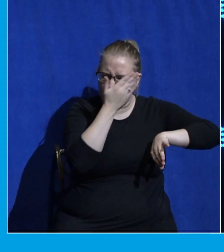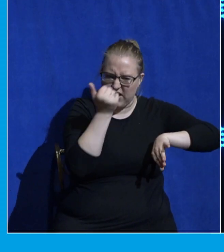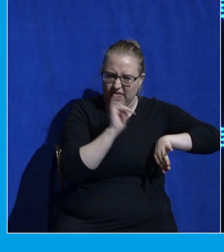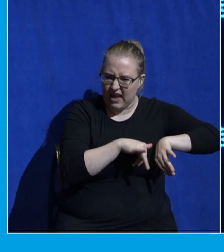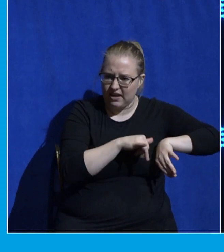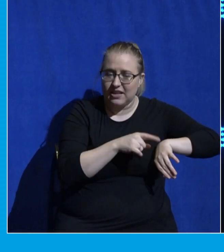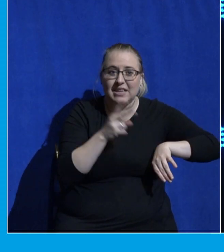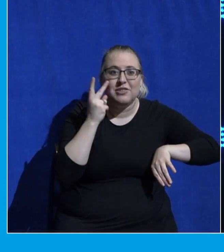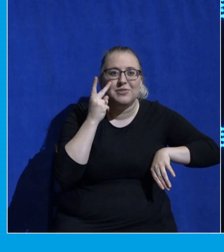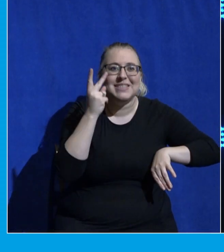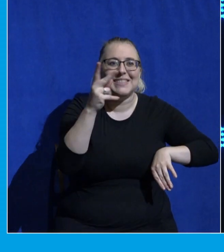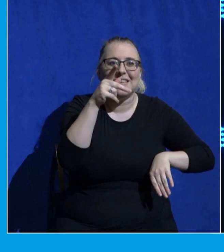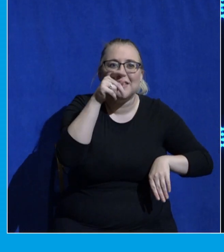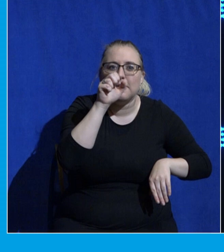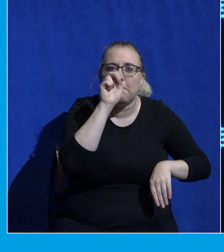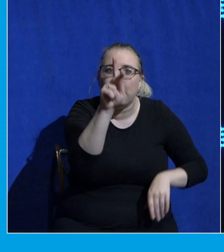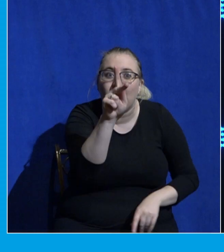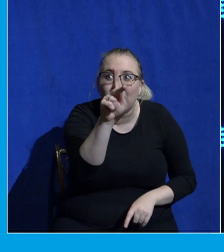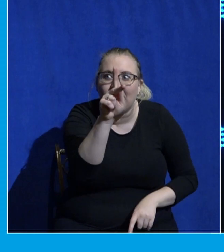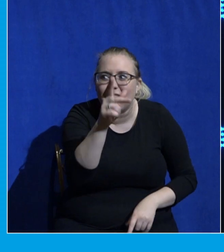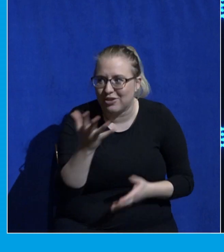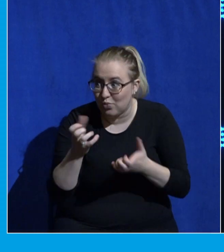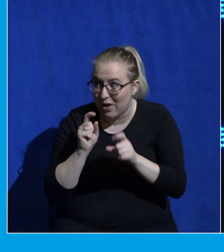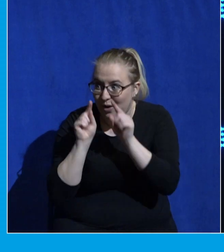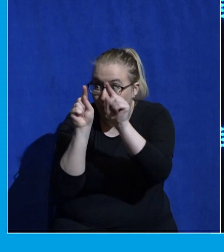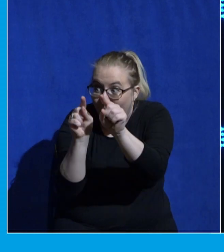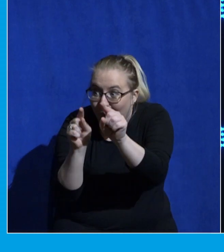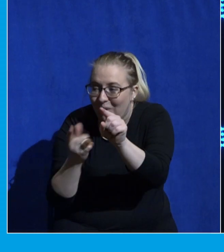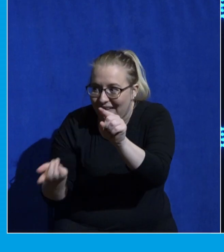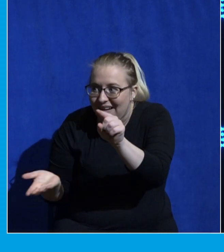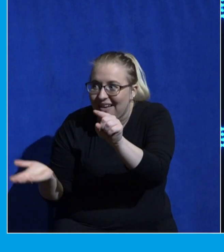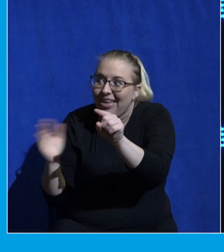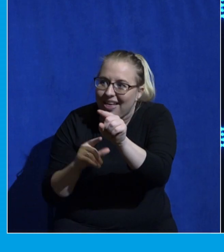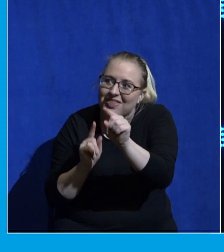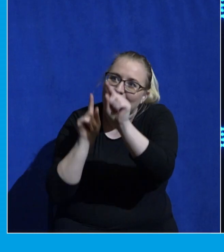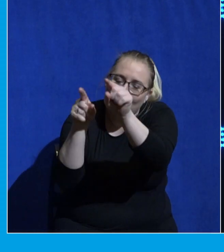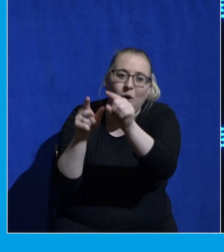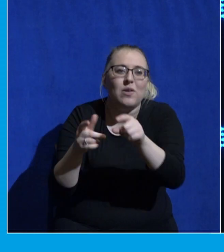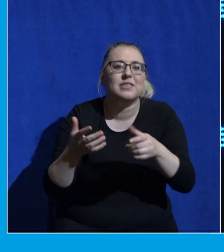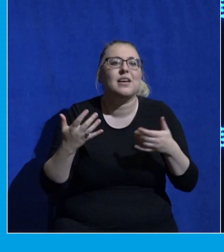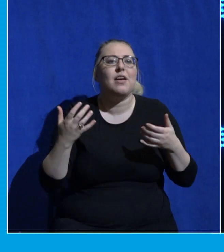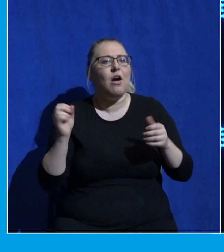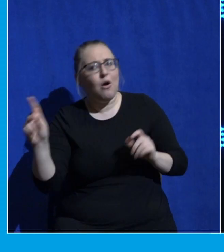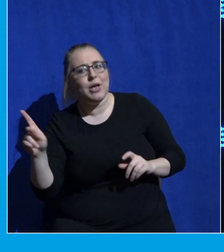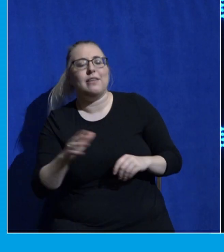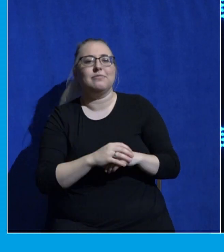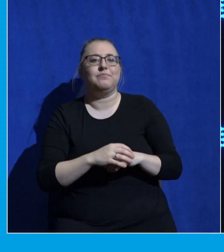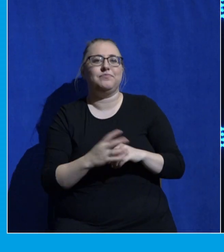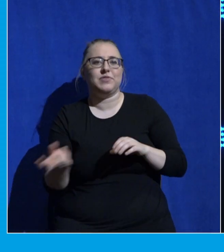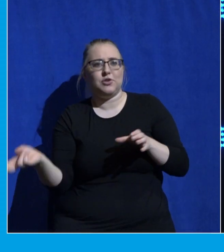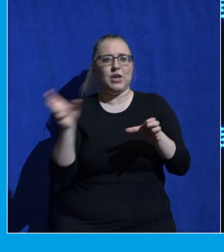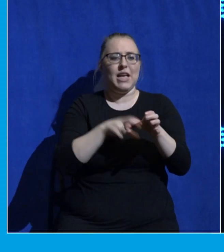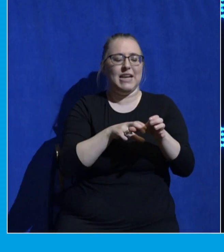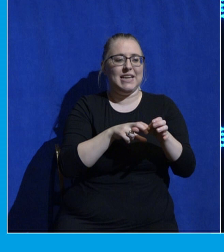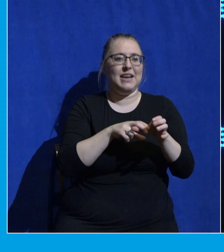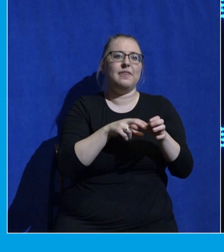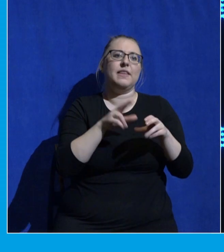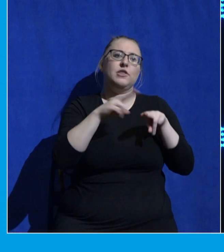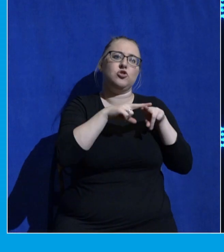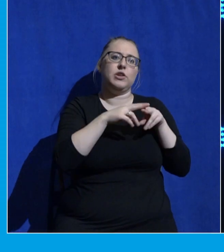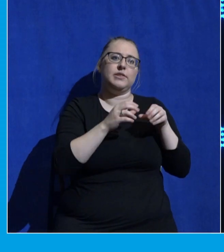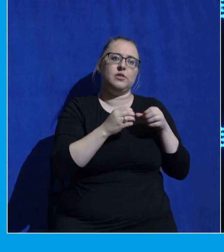there?" And so that got him on the train. And then when it started moving, he got a little bit scared again. And I said, "Hey, son, look at the